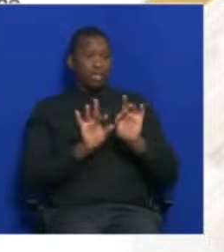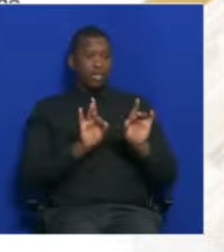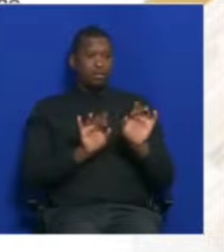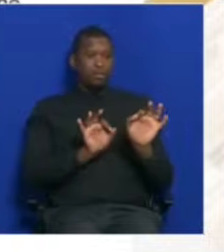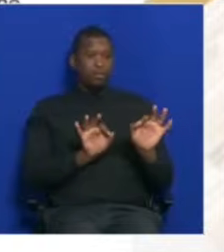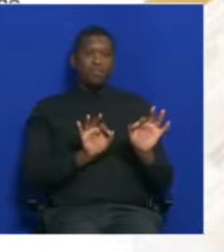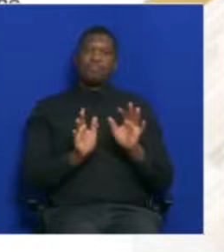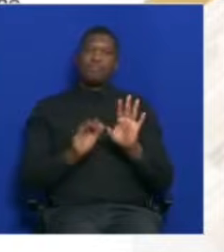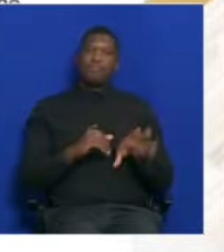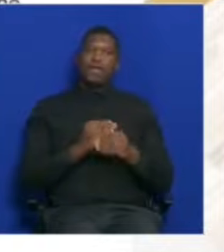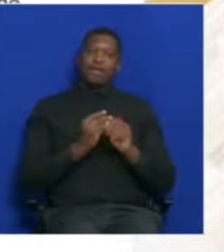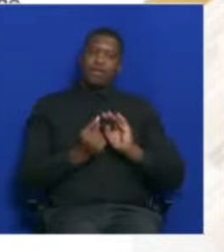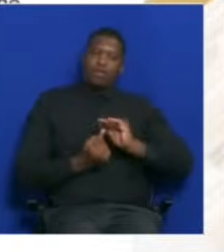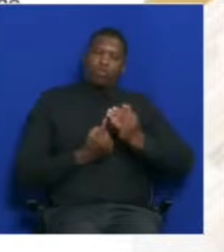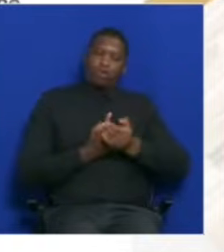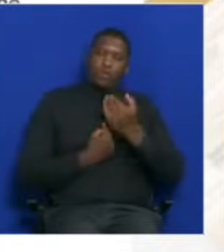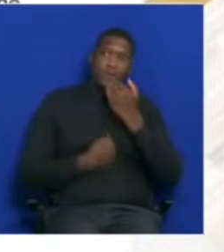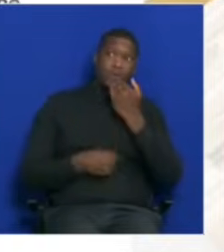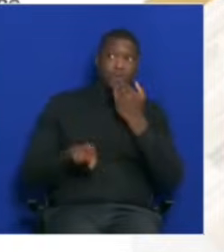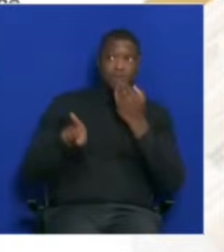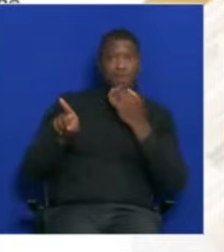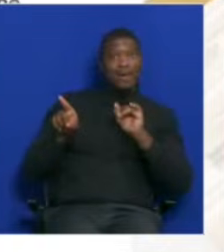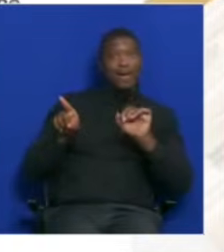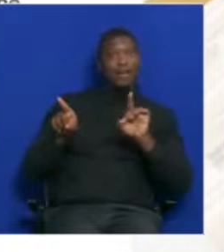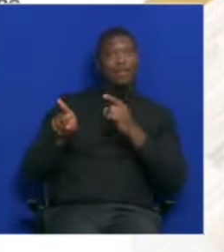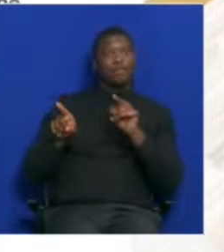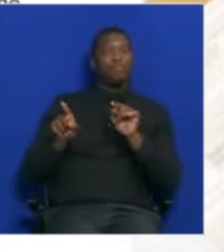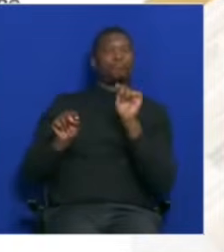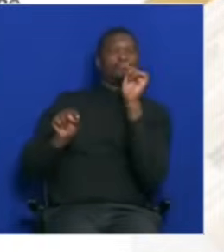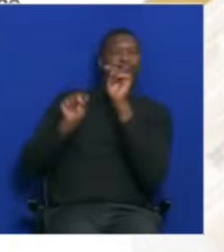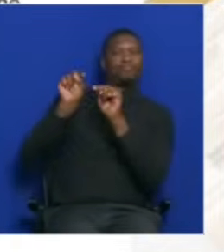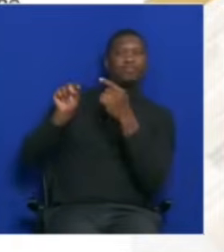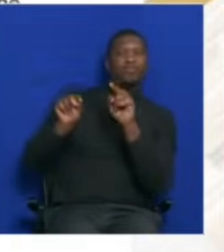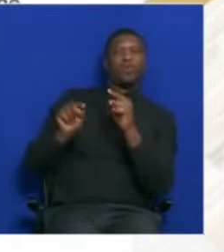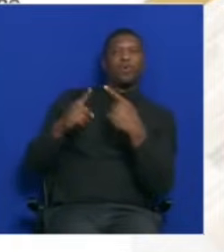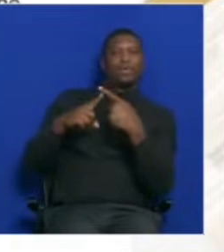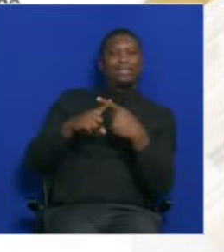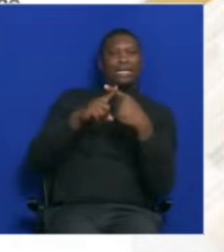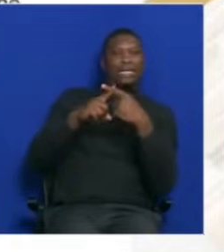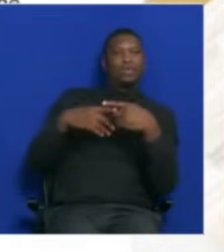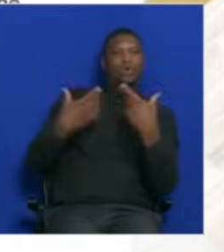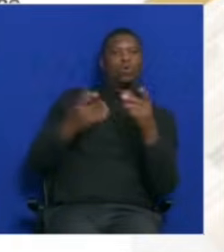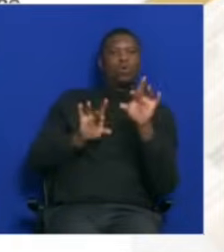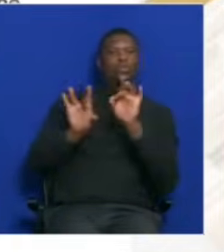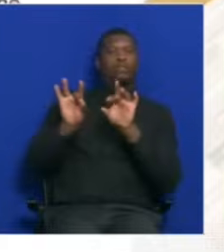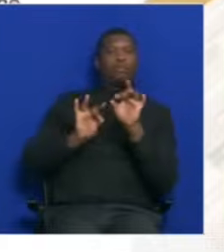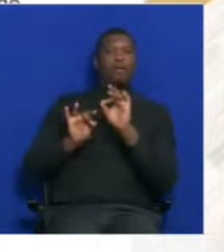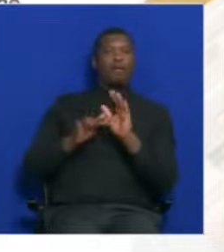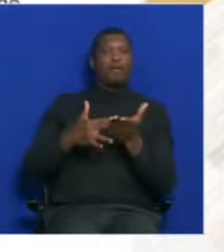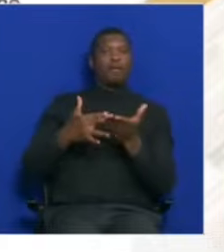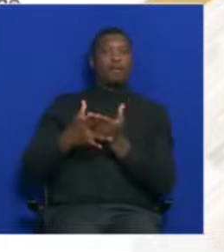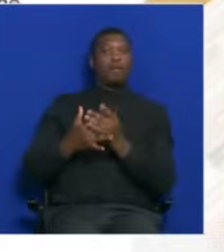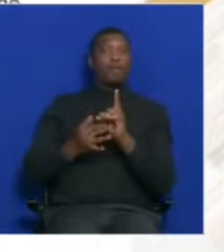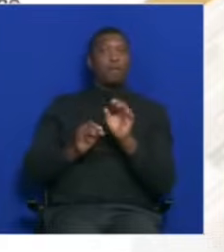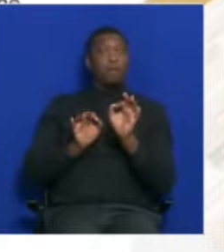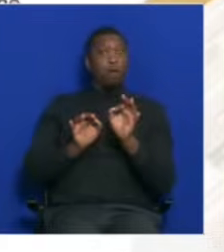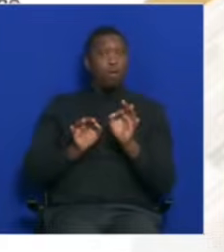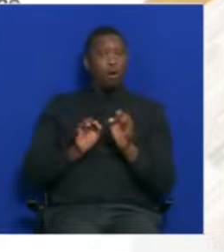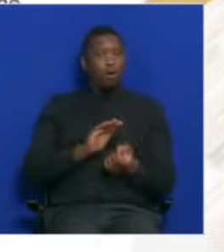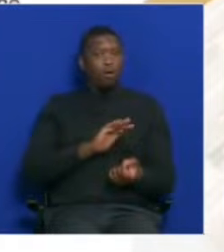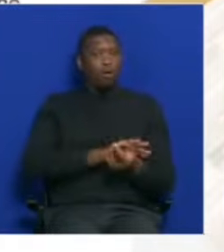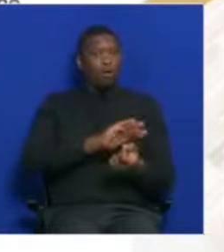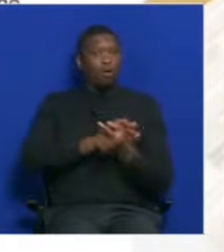ID from allegations of targeting or selecting cases without proper basis. Had this